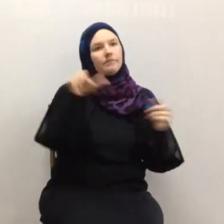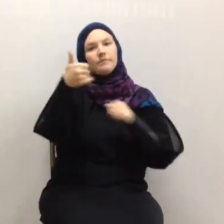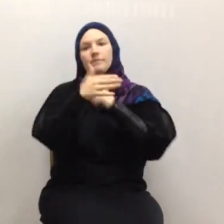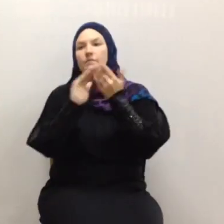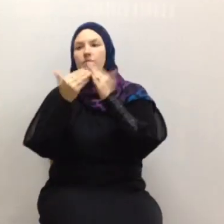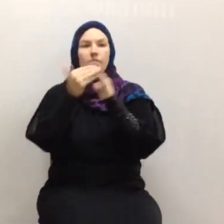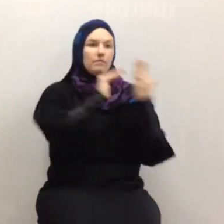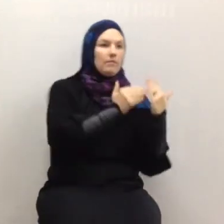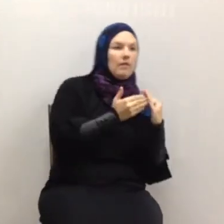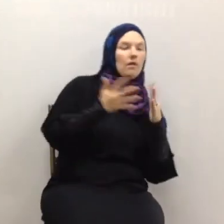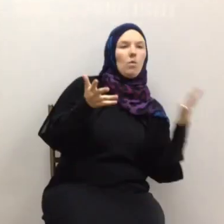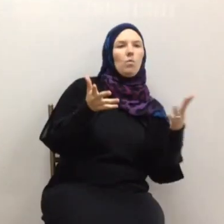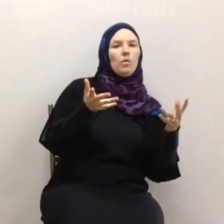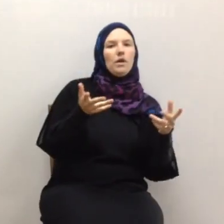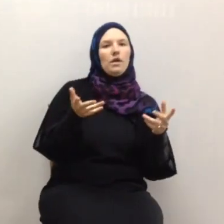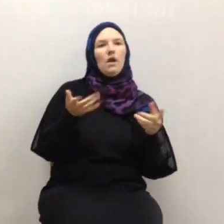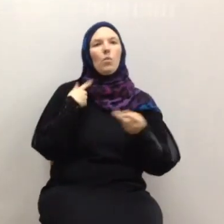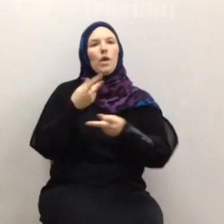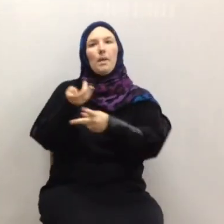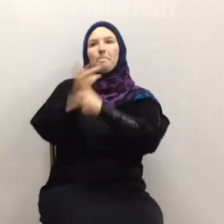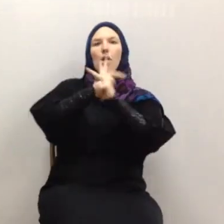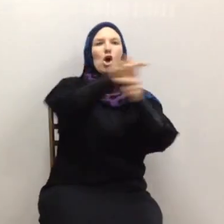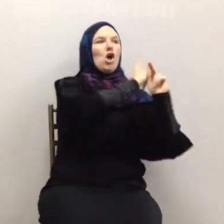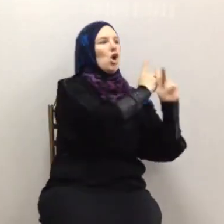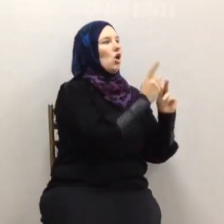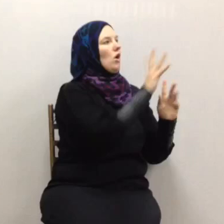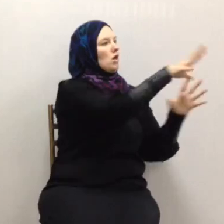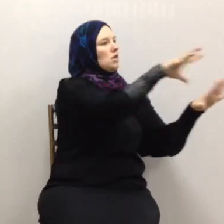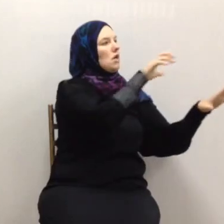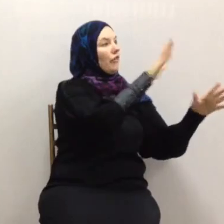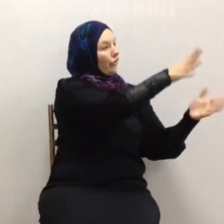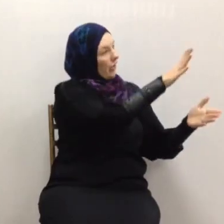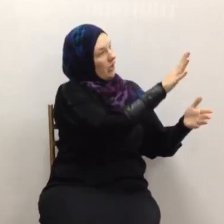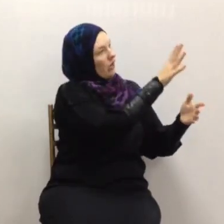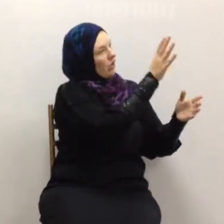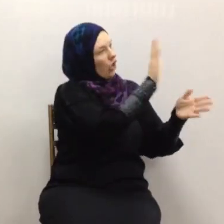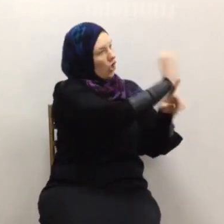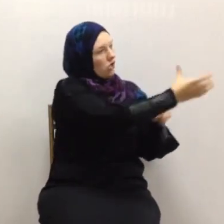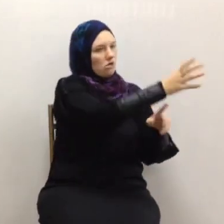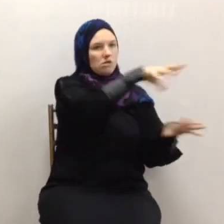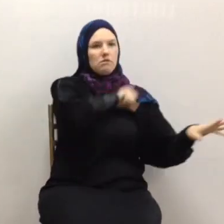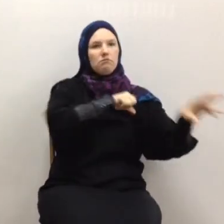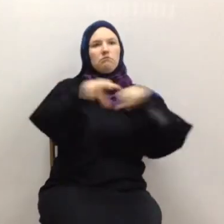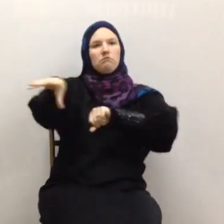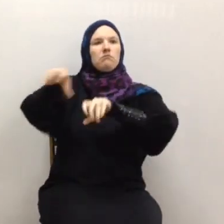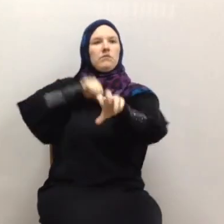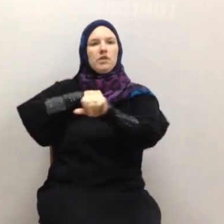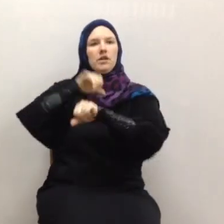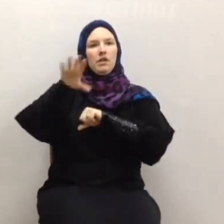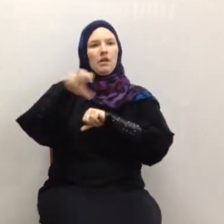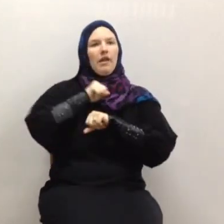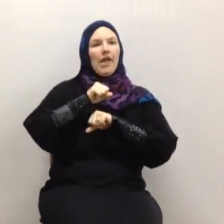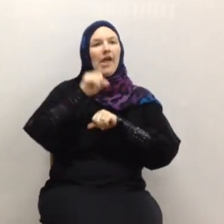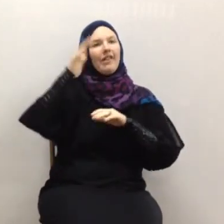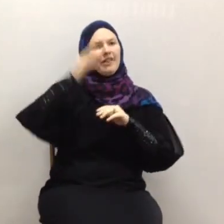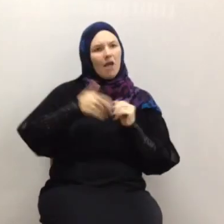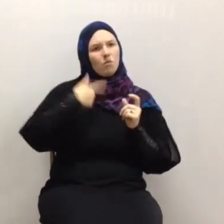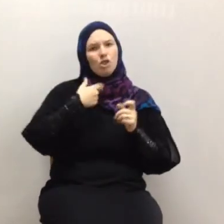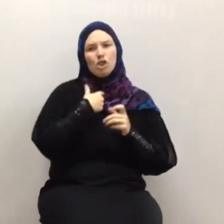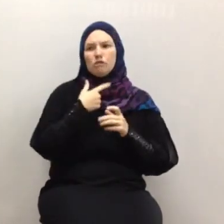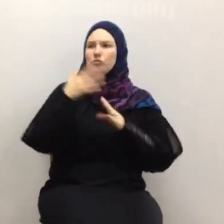lend. We pick from them more than we pick from our own faith. Look at our children.